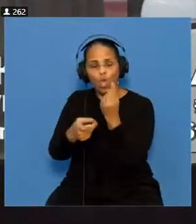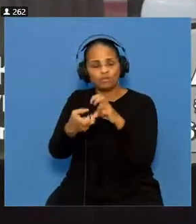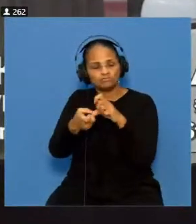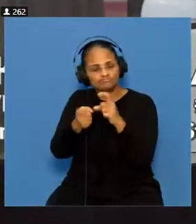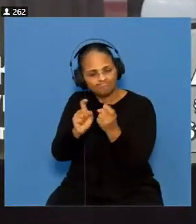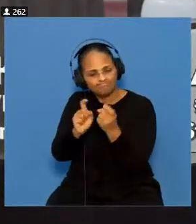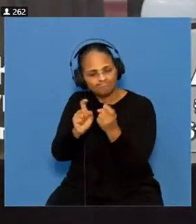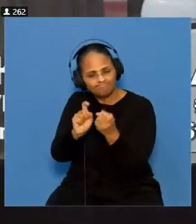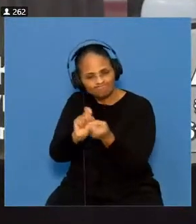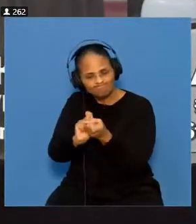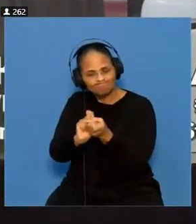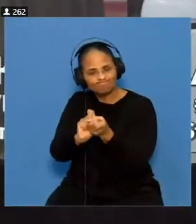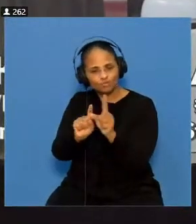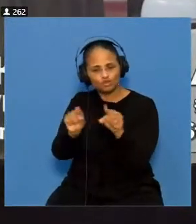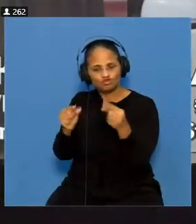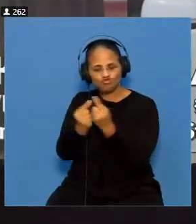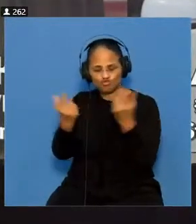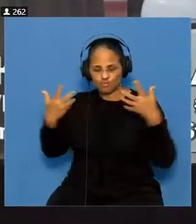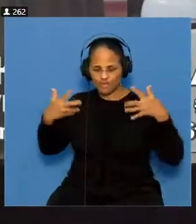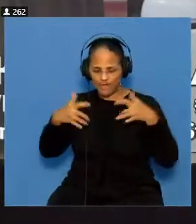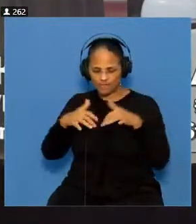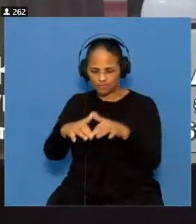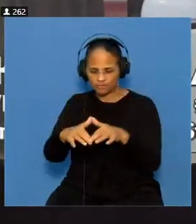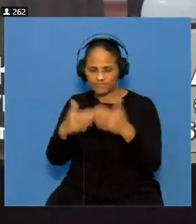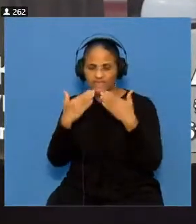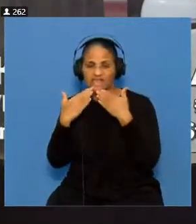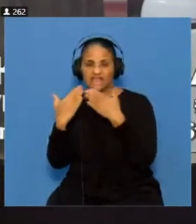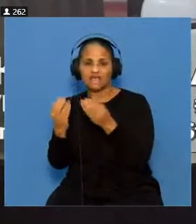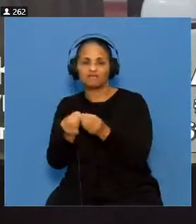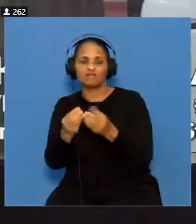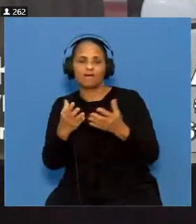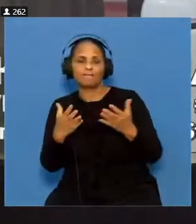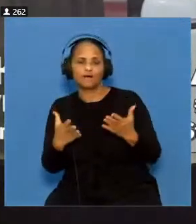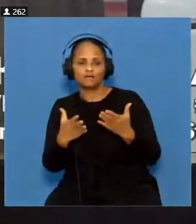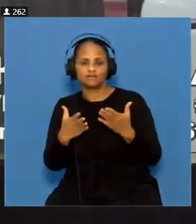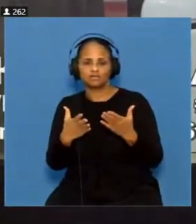group gathering size. Thank you very much. No problem. Happy to Have a good clarify.